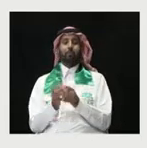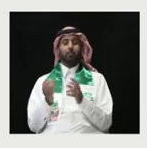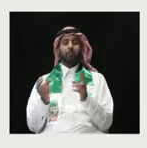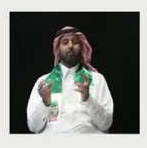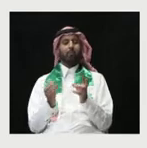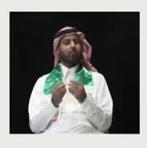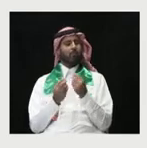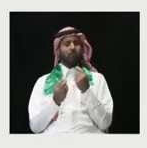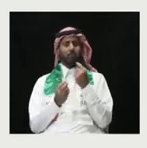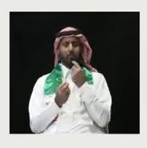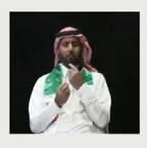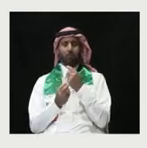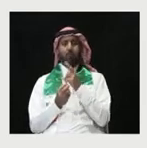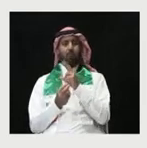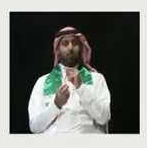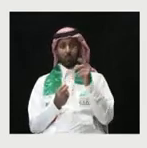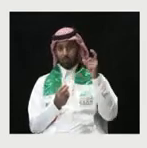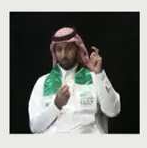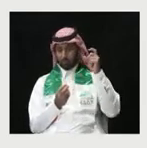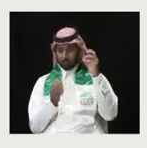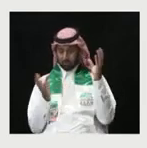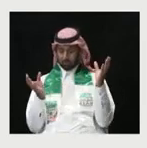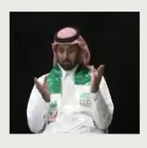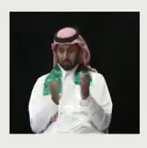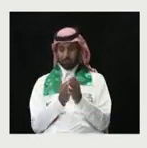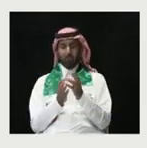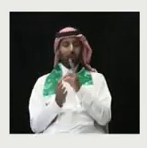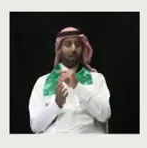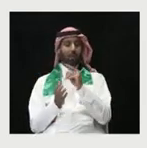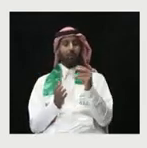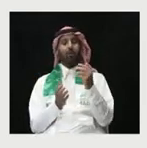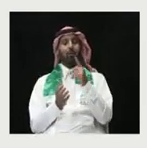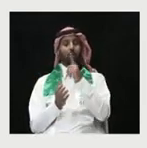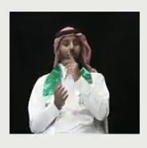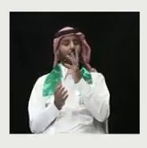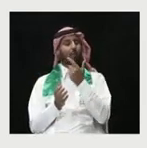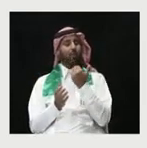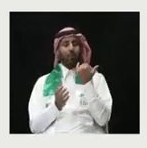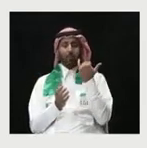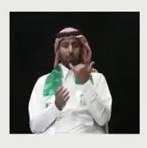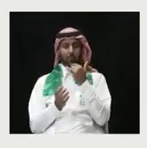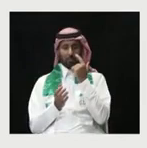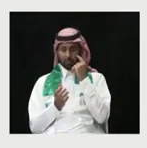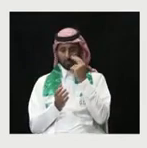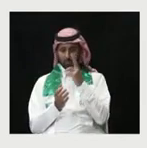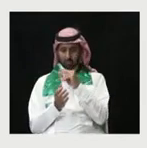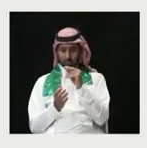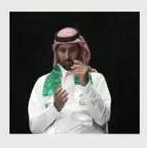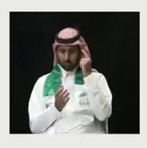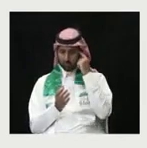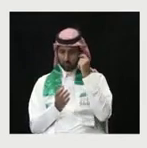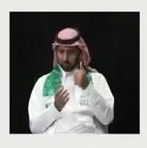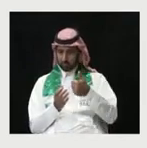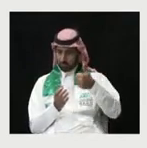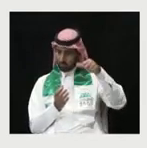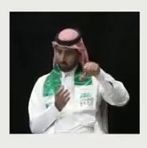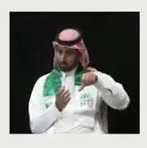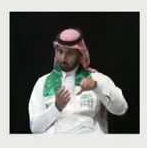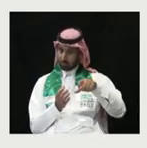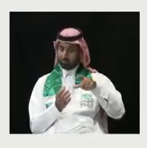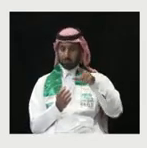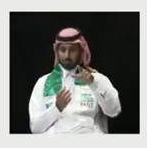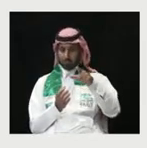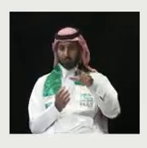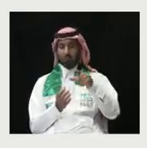law, and we have Arabic as the national language. And did it have a positive or a negative impact on